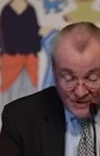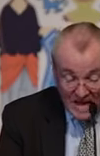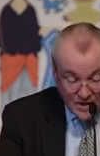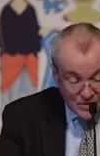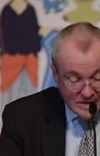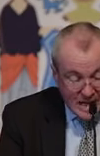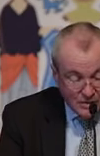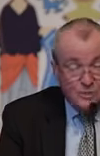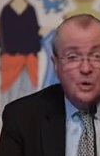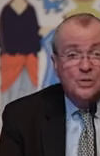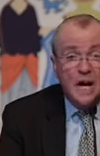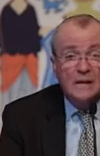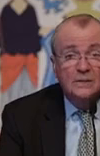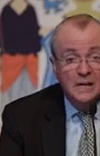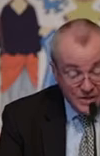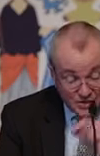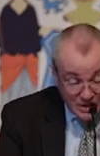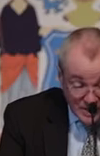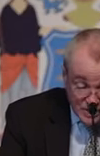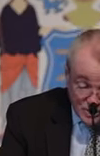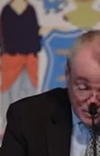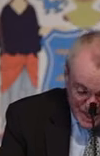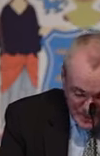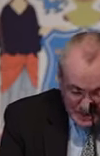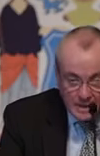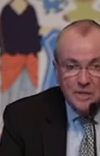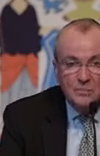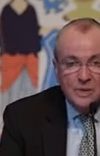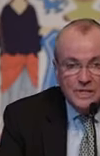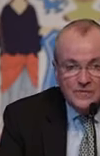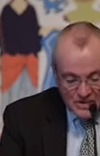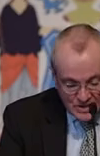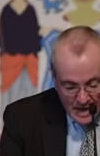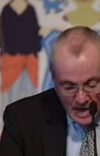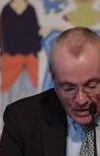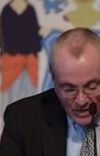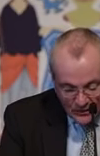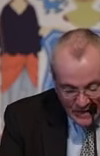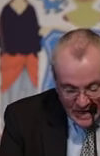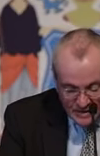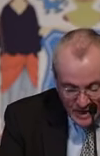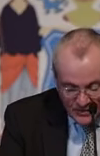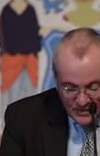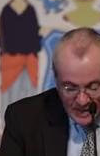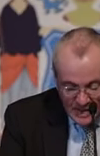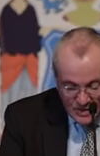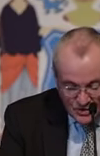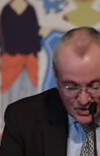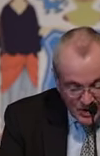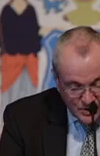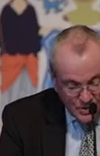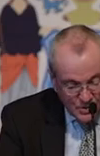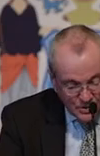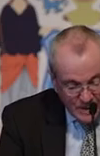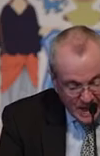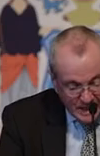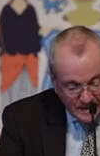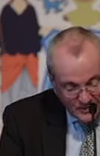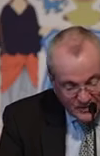your $500 per child stimulus payment. Please visit irs.gov and use their